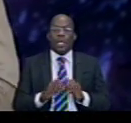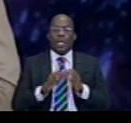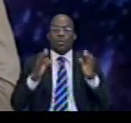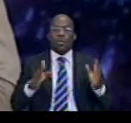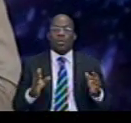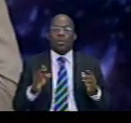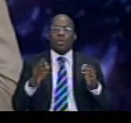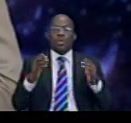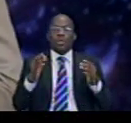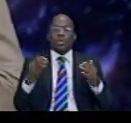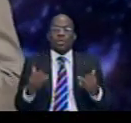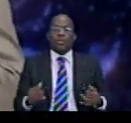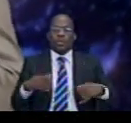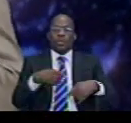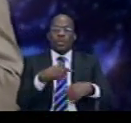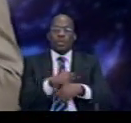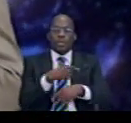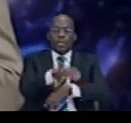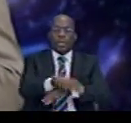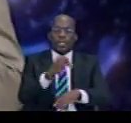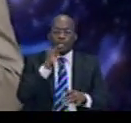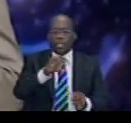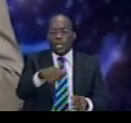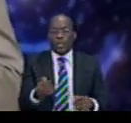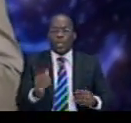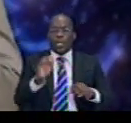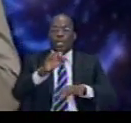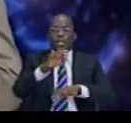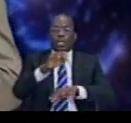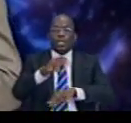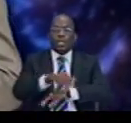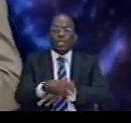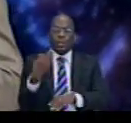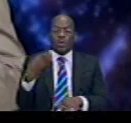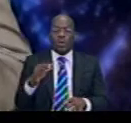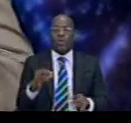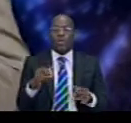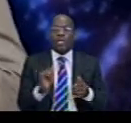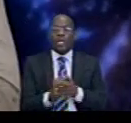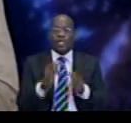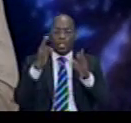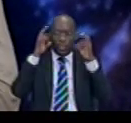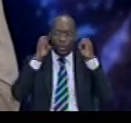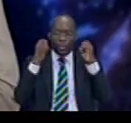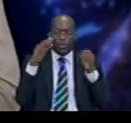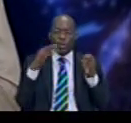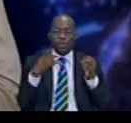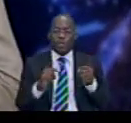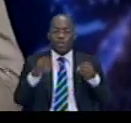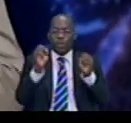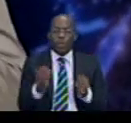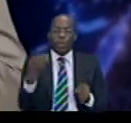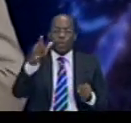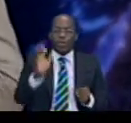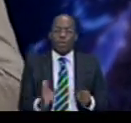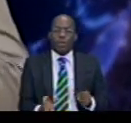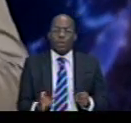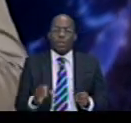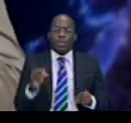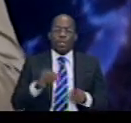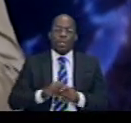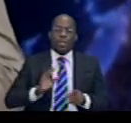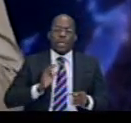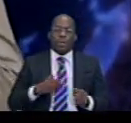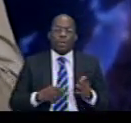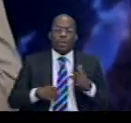night of that experience of that power of God in our midst. As our Father in the Lord,